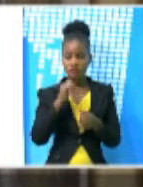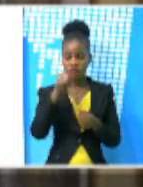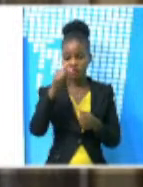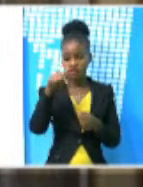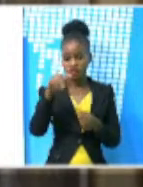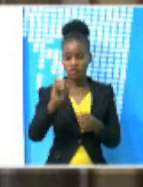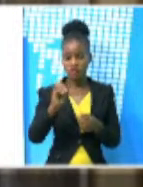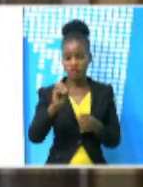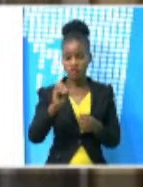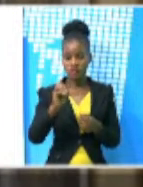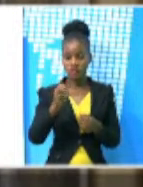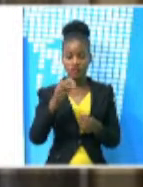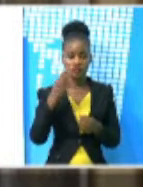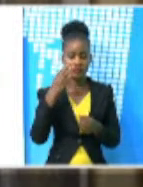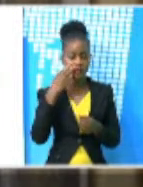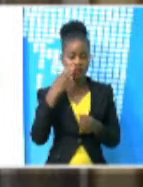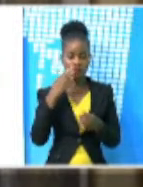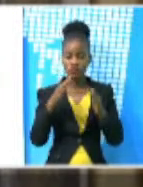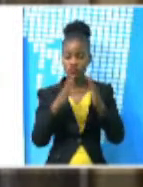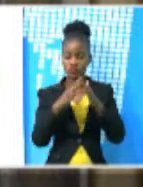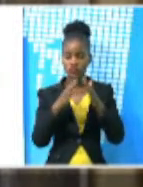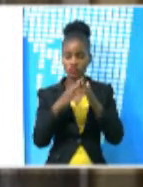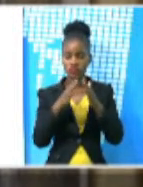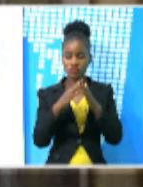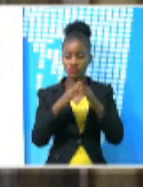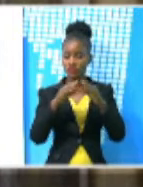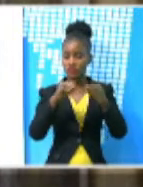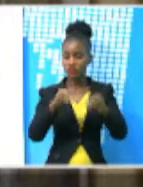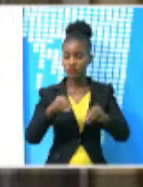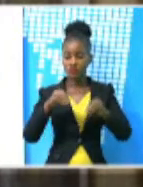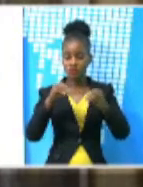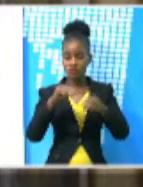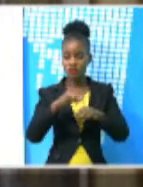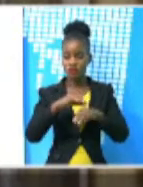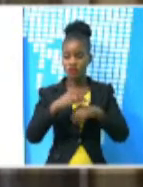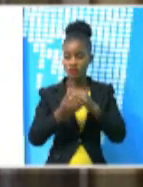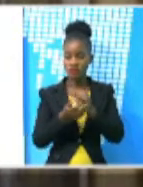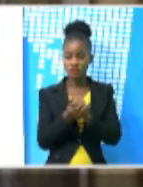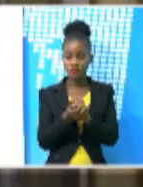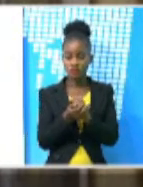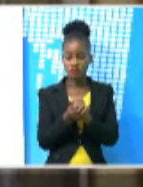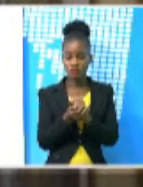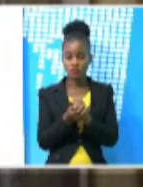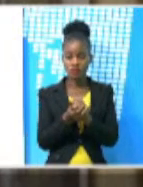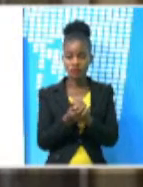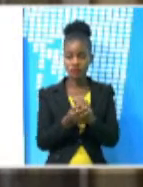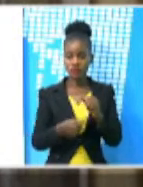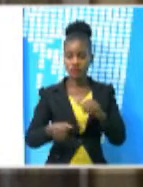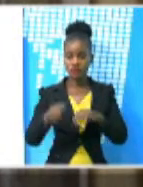million households, farmers, and that makes over